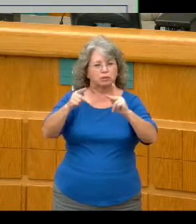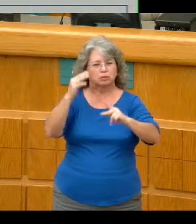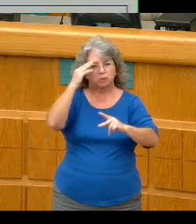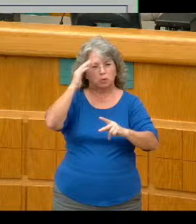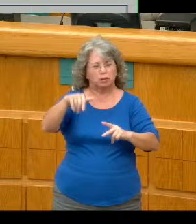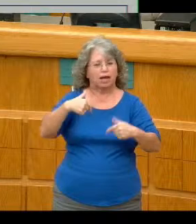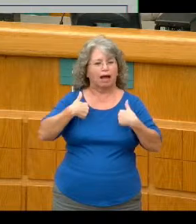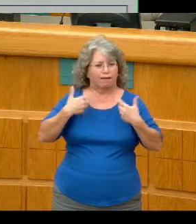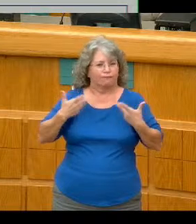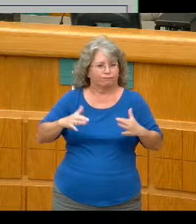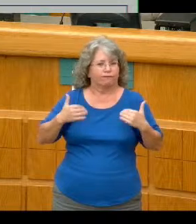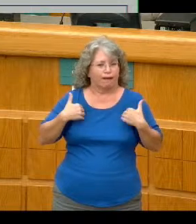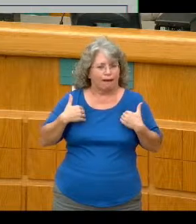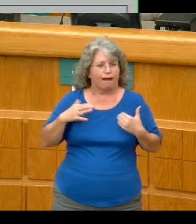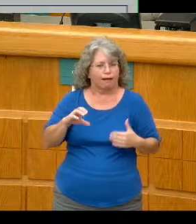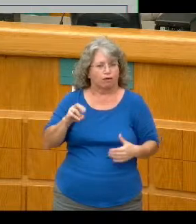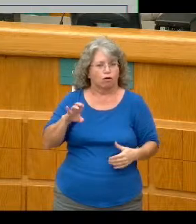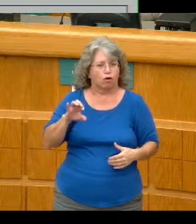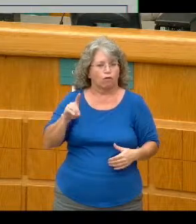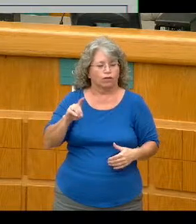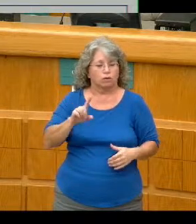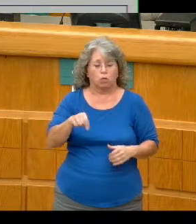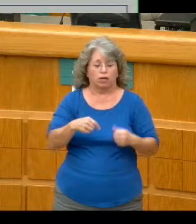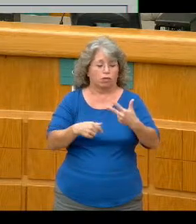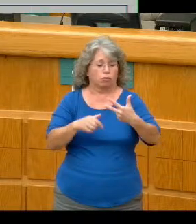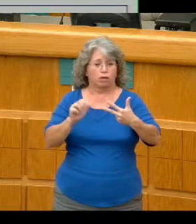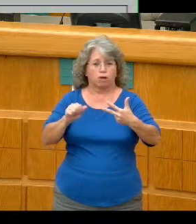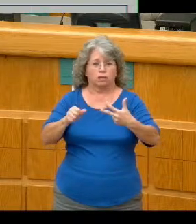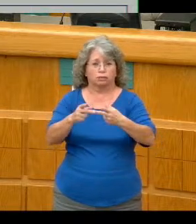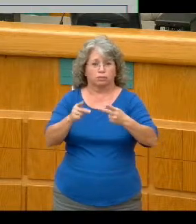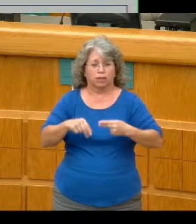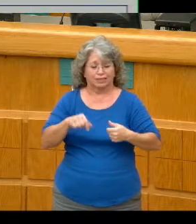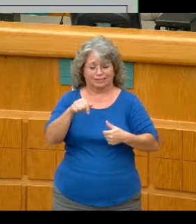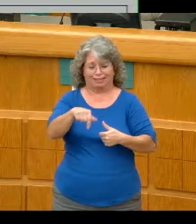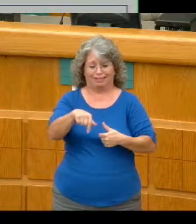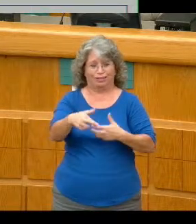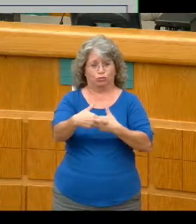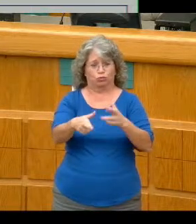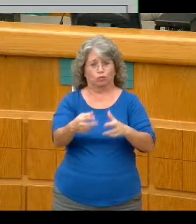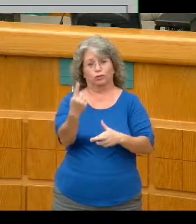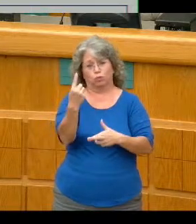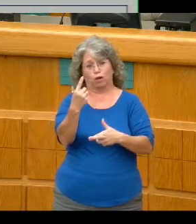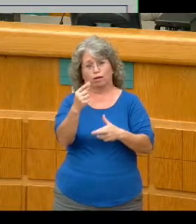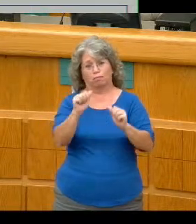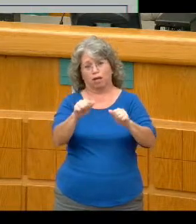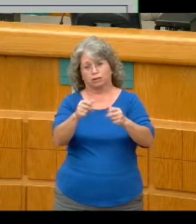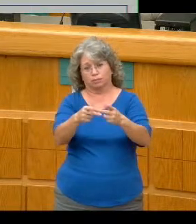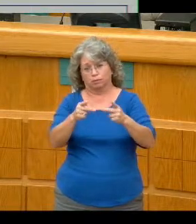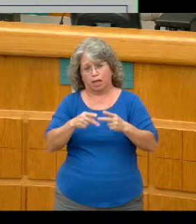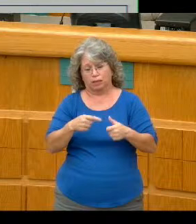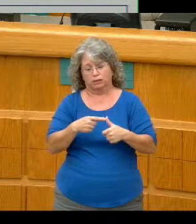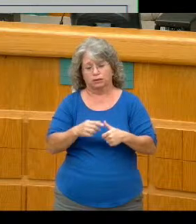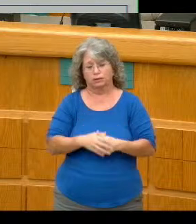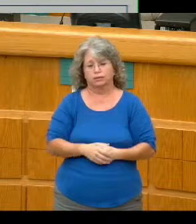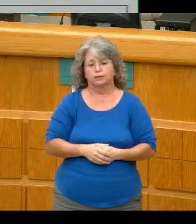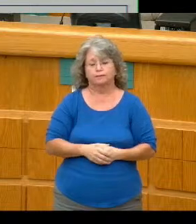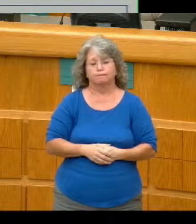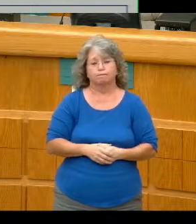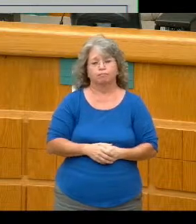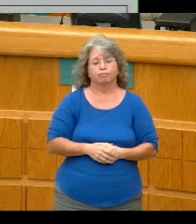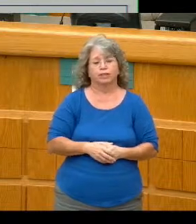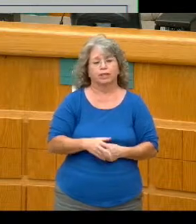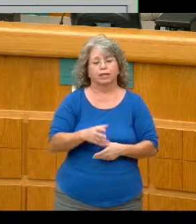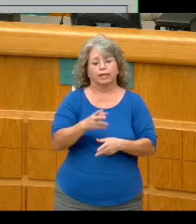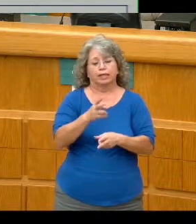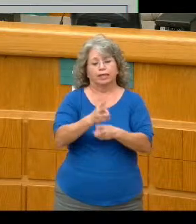or like most people know that I got COVID. There's only 3 possible places where I got it. This room was one of them. Moving